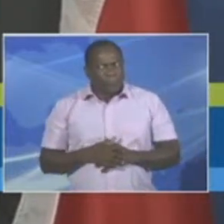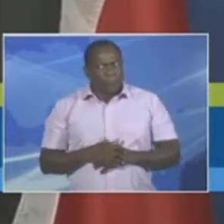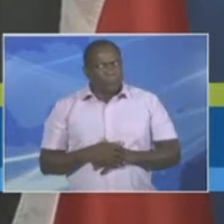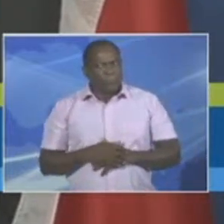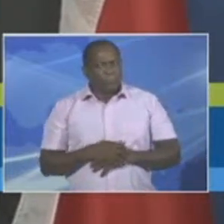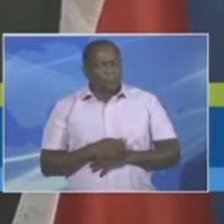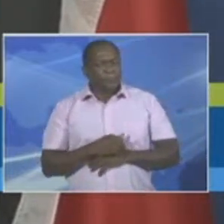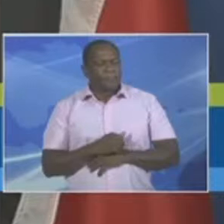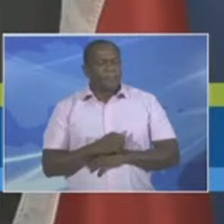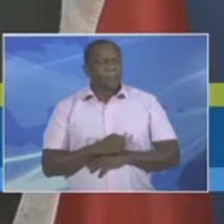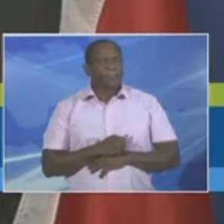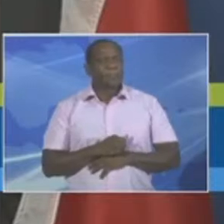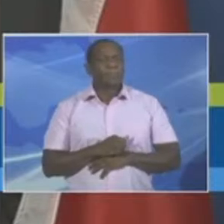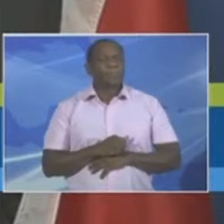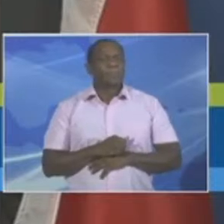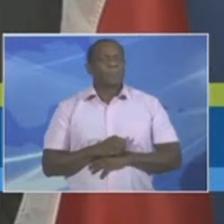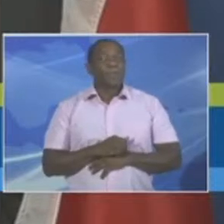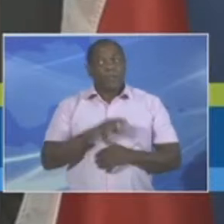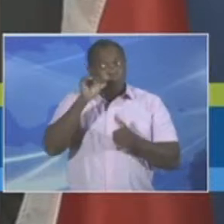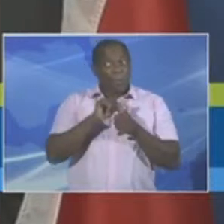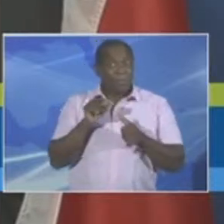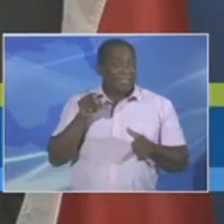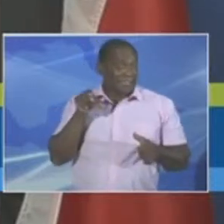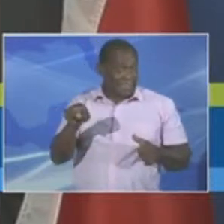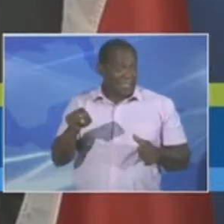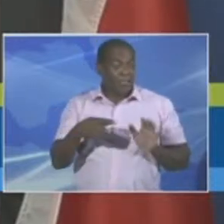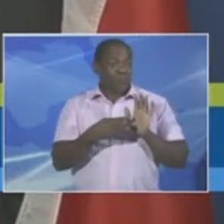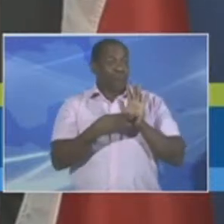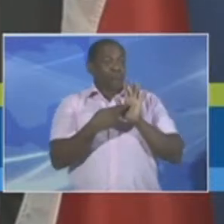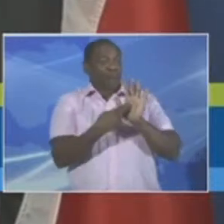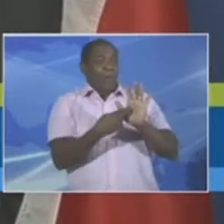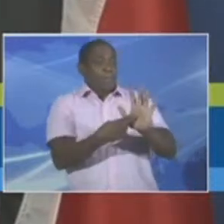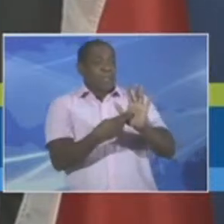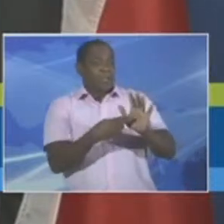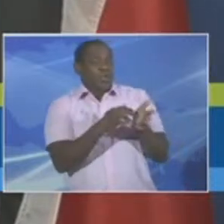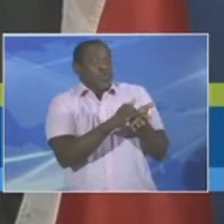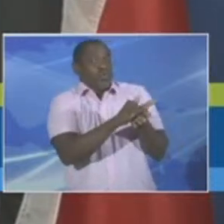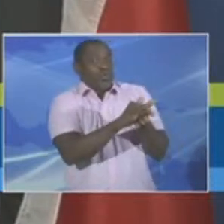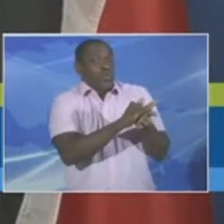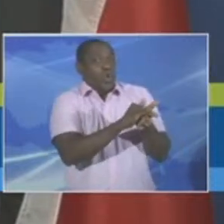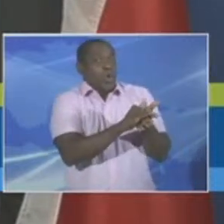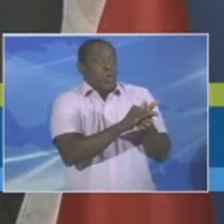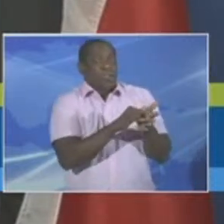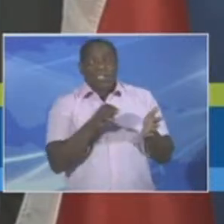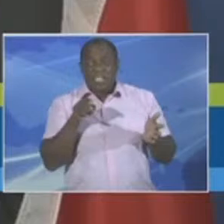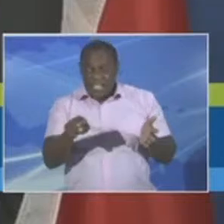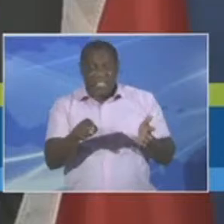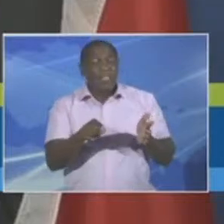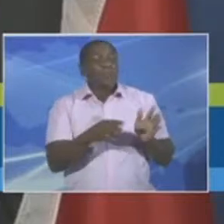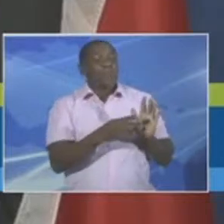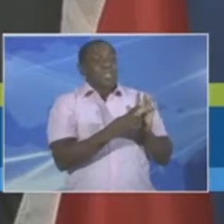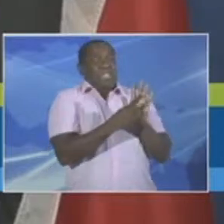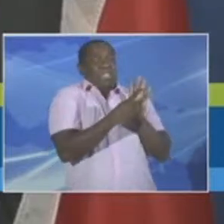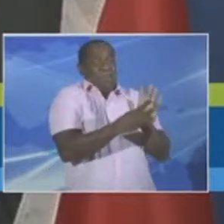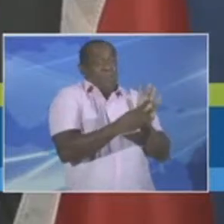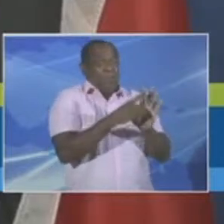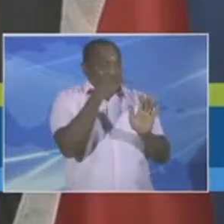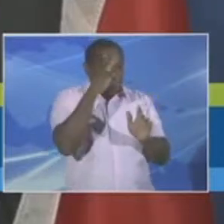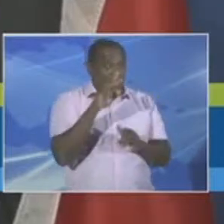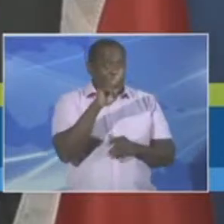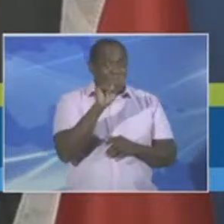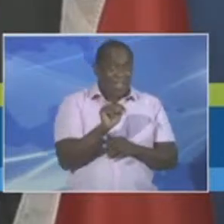Charles, he was representing us in New York as a diplomat at the United Nations.